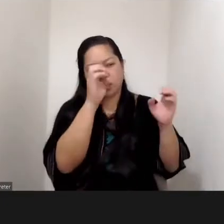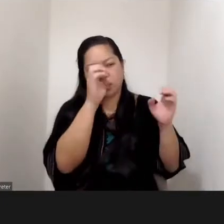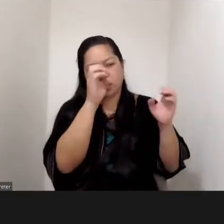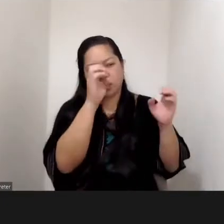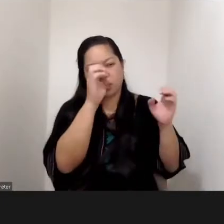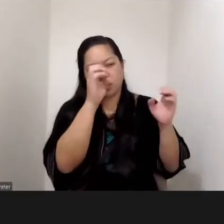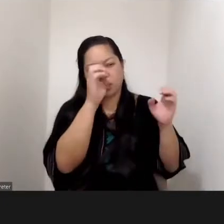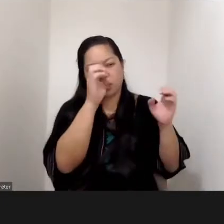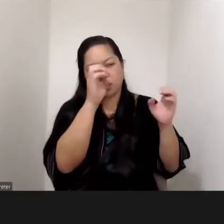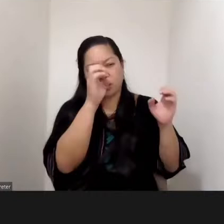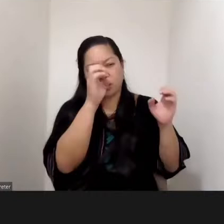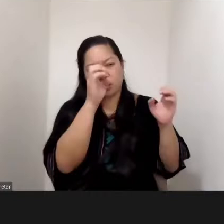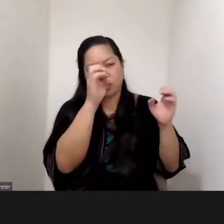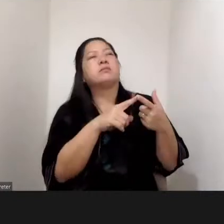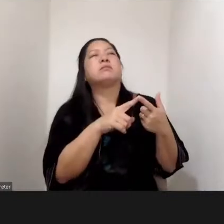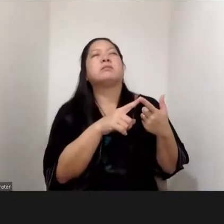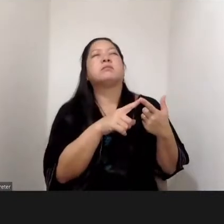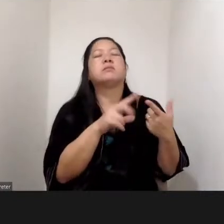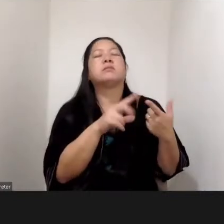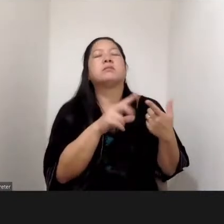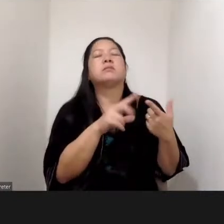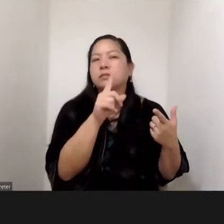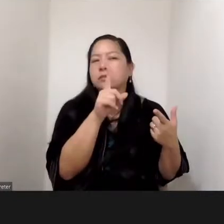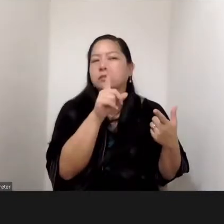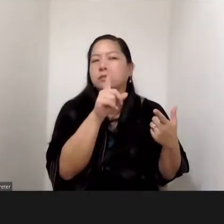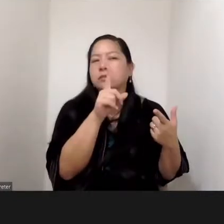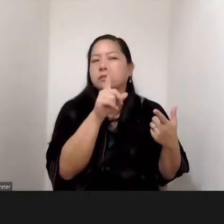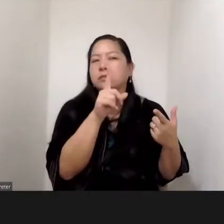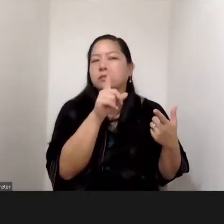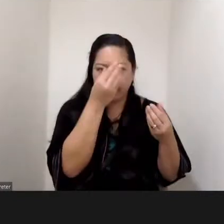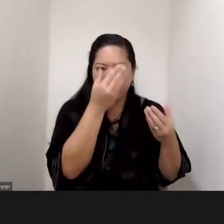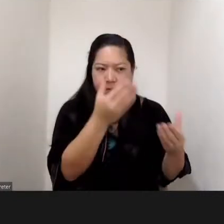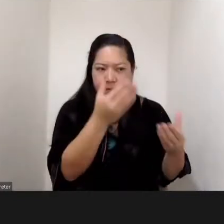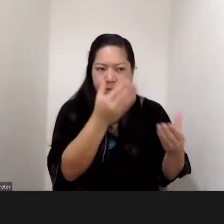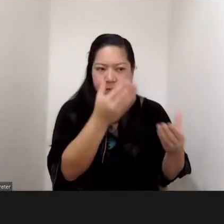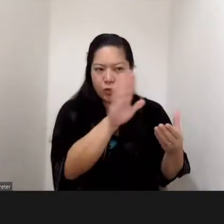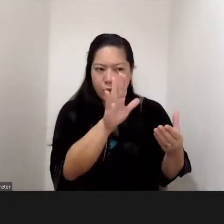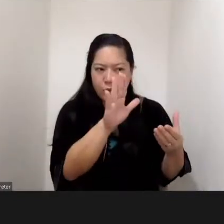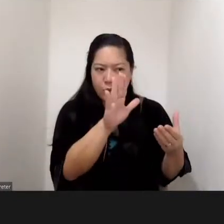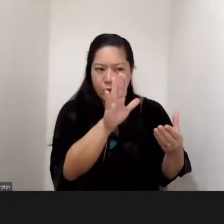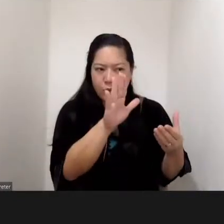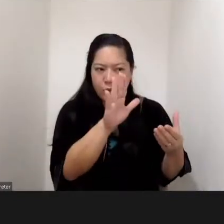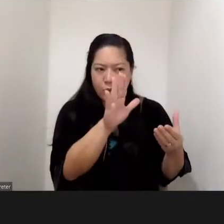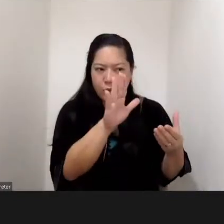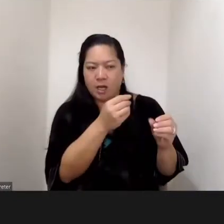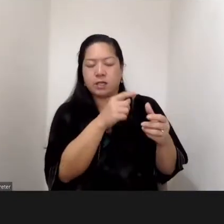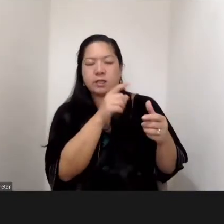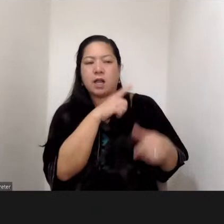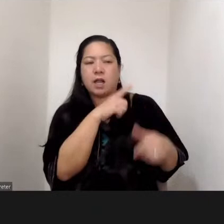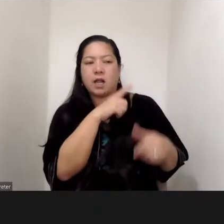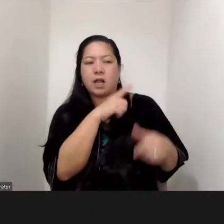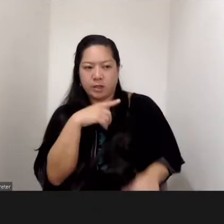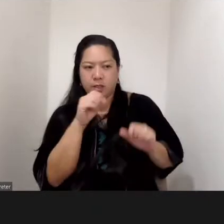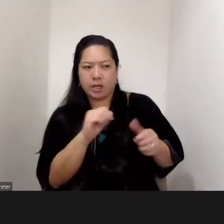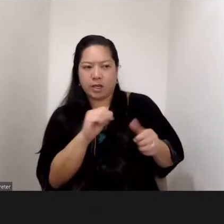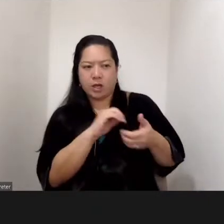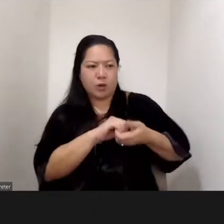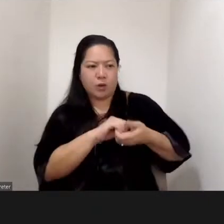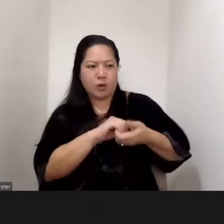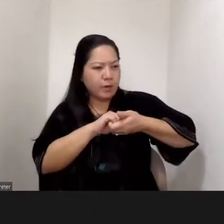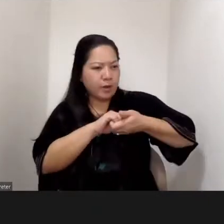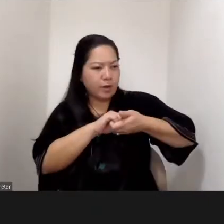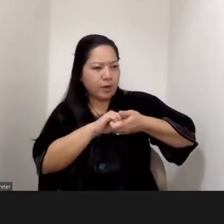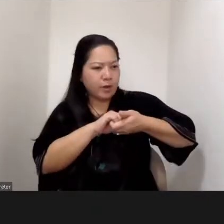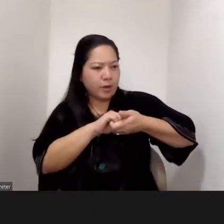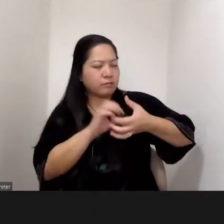secondly, is this information that your office and the legislature can be collaborating on in the